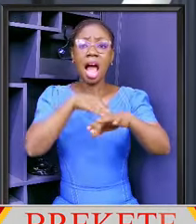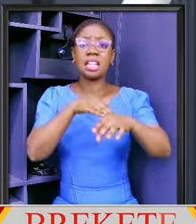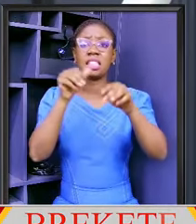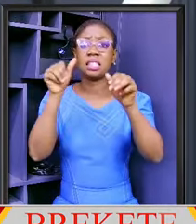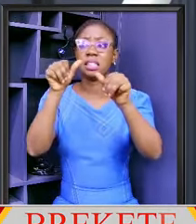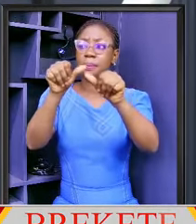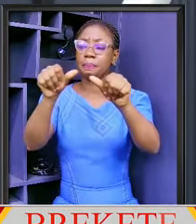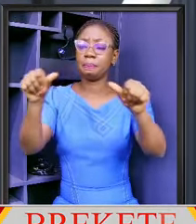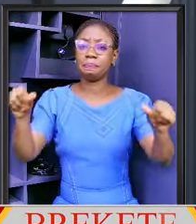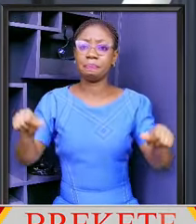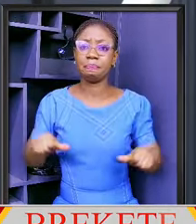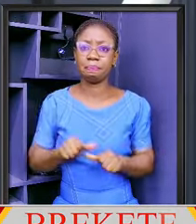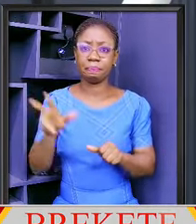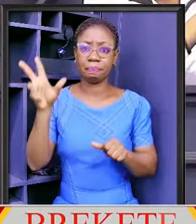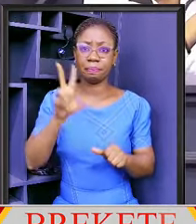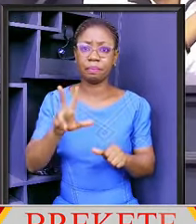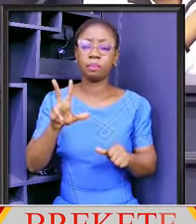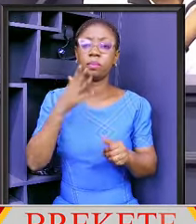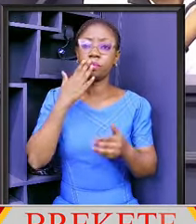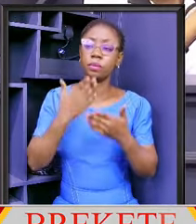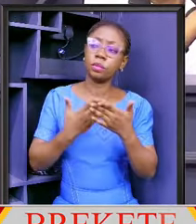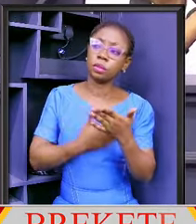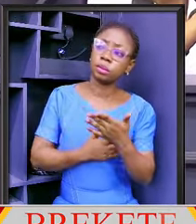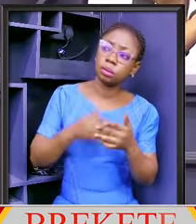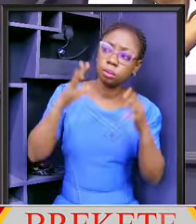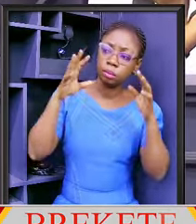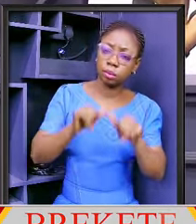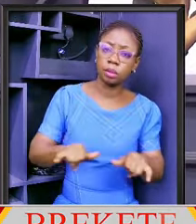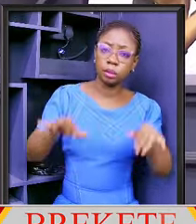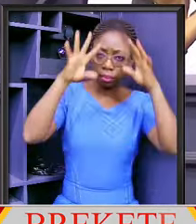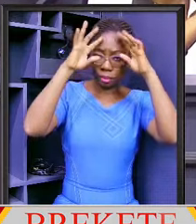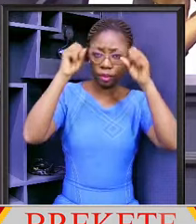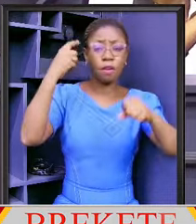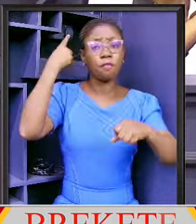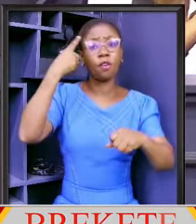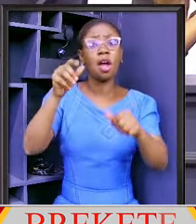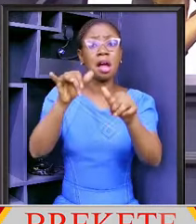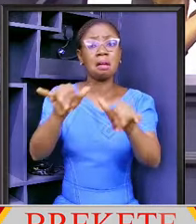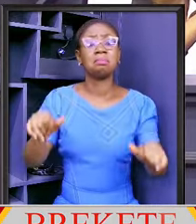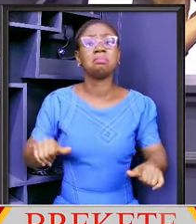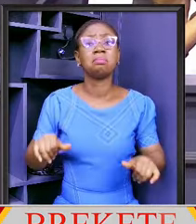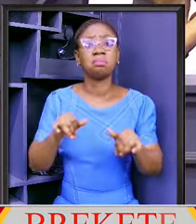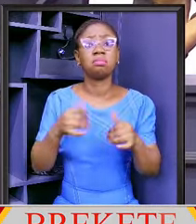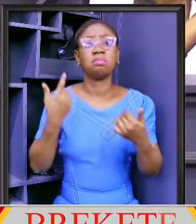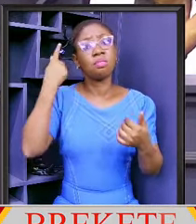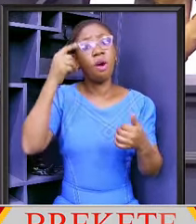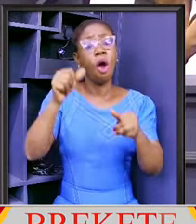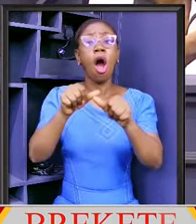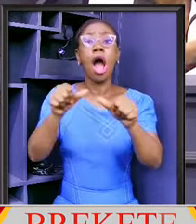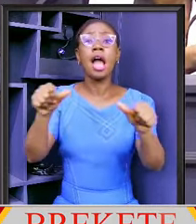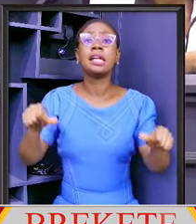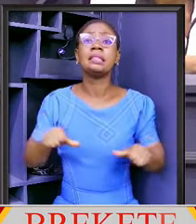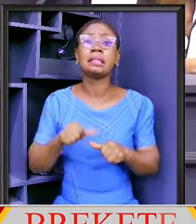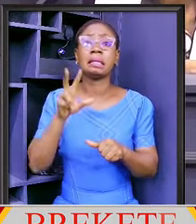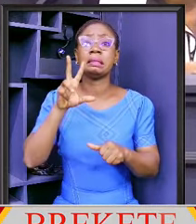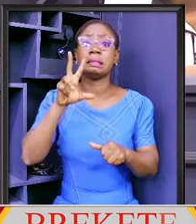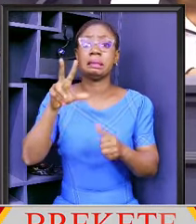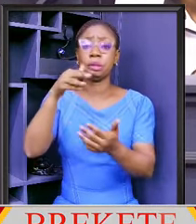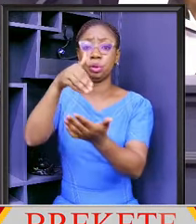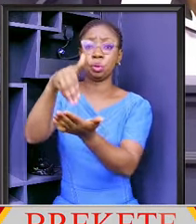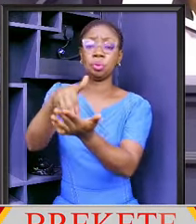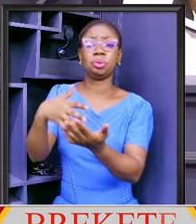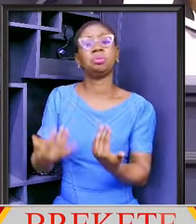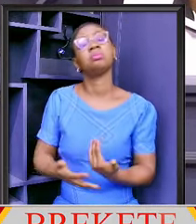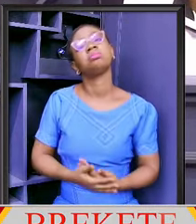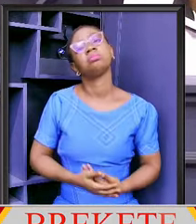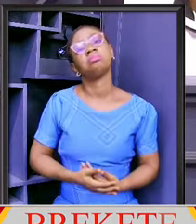Talk to me. Good morning, my ordinary president. For Area 3 Junction. Moto jam him. Yes, sir. He die. Yes, sir. So I beg, if you know you are